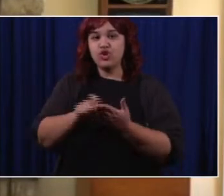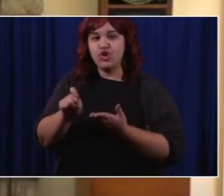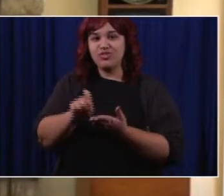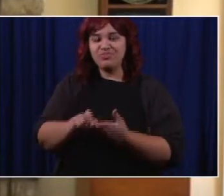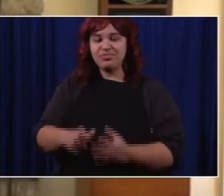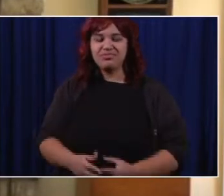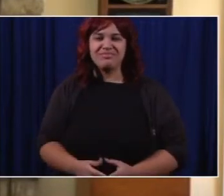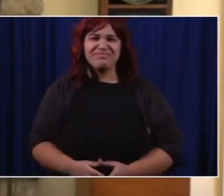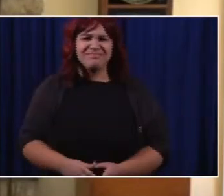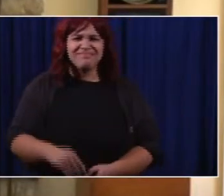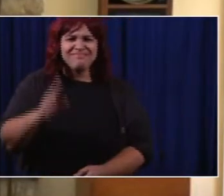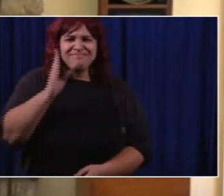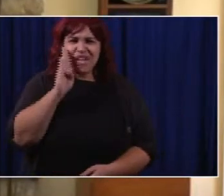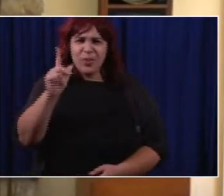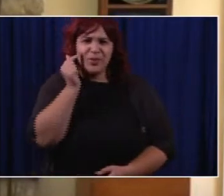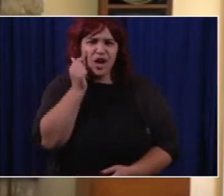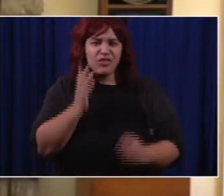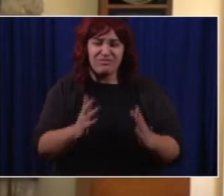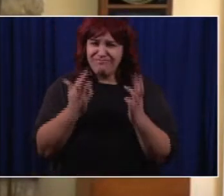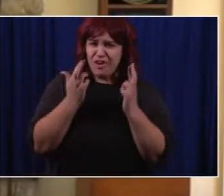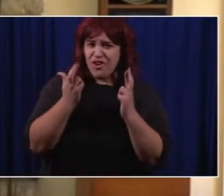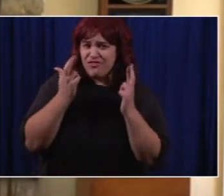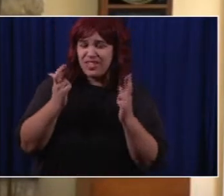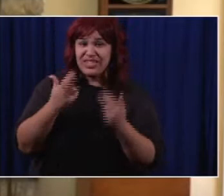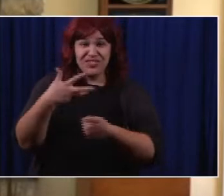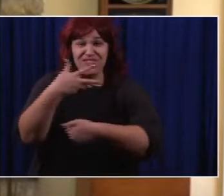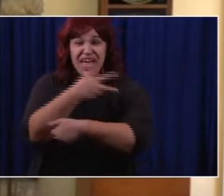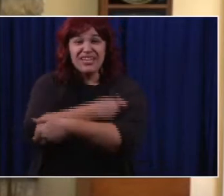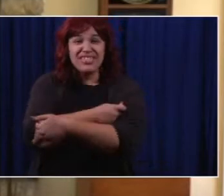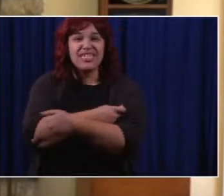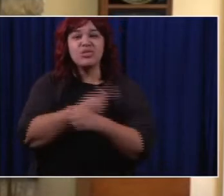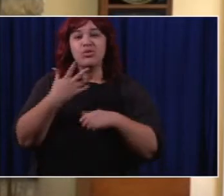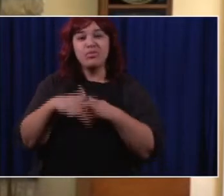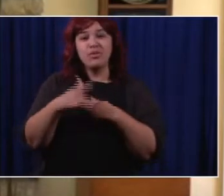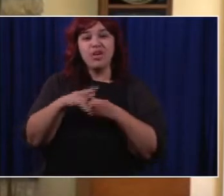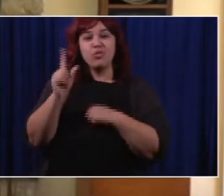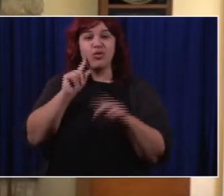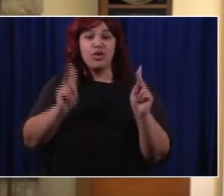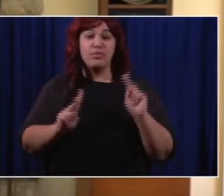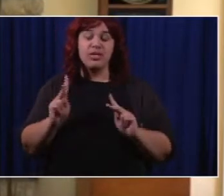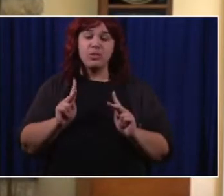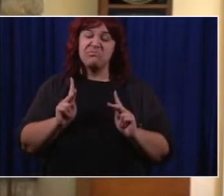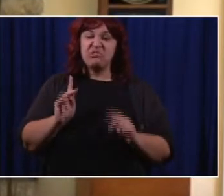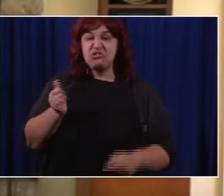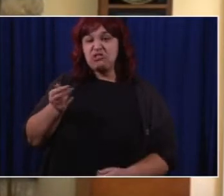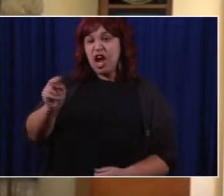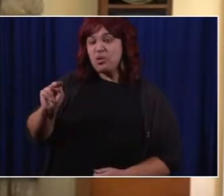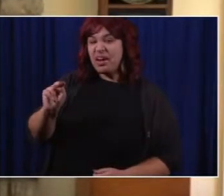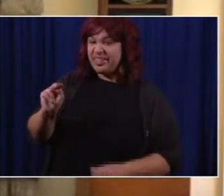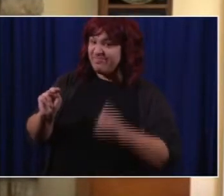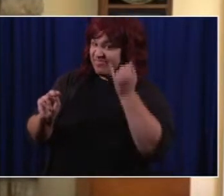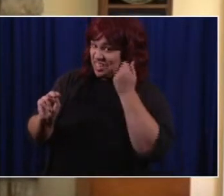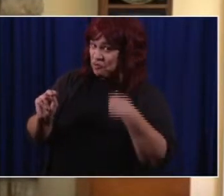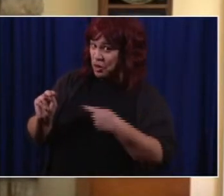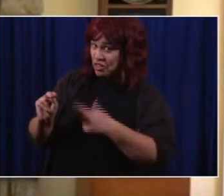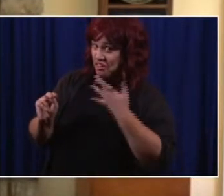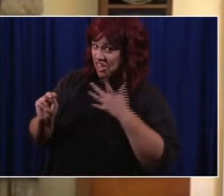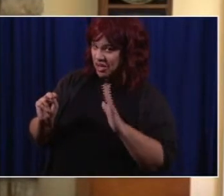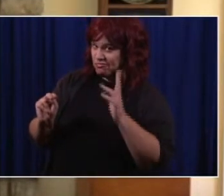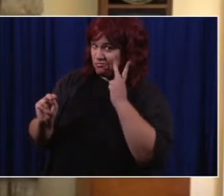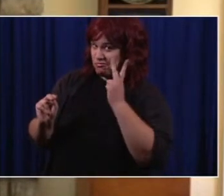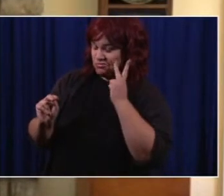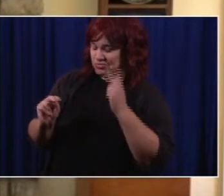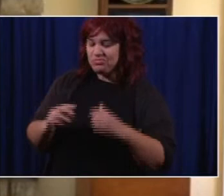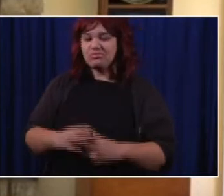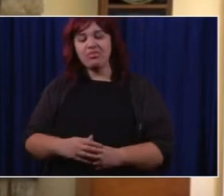Hopefully vaccines will start coming online maybe in January if we're really lucky. And I know you're thinking about